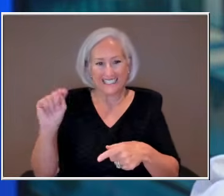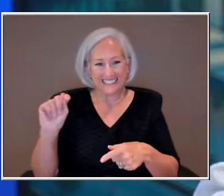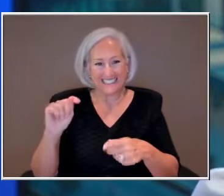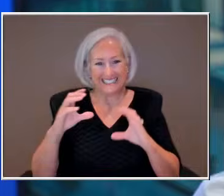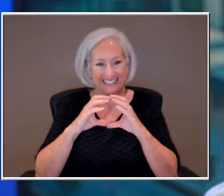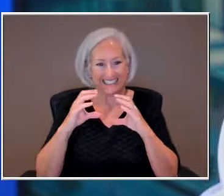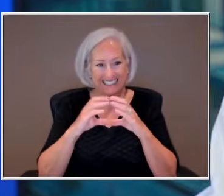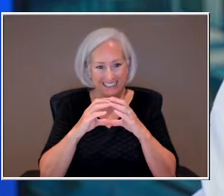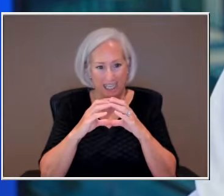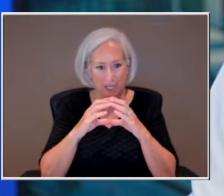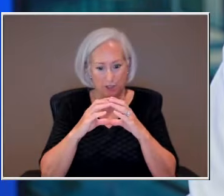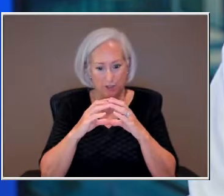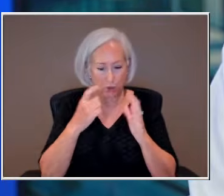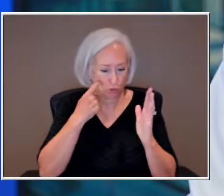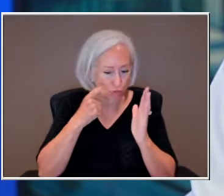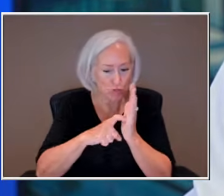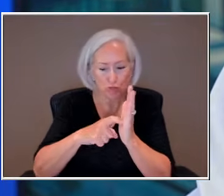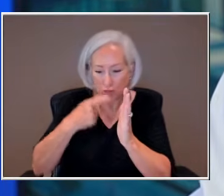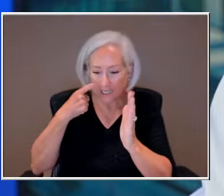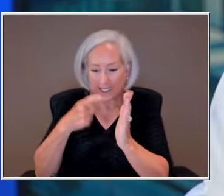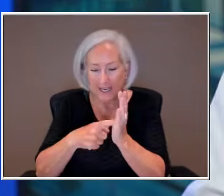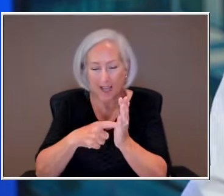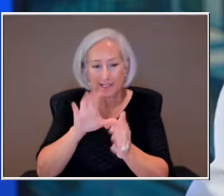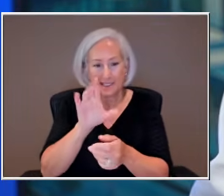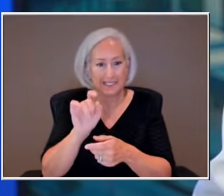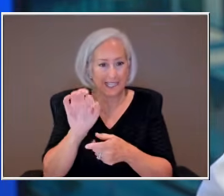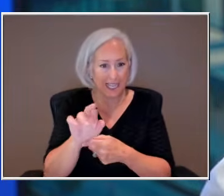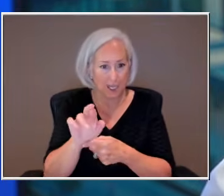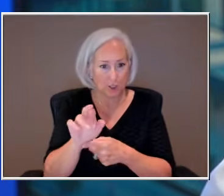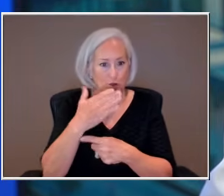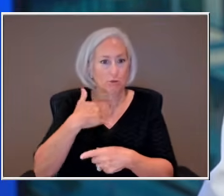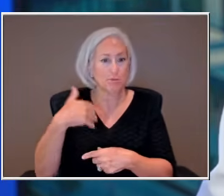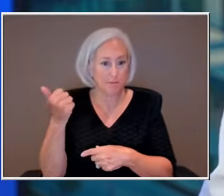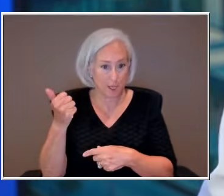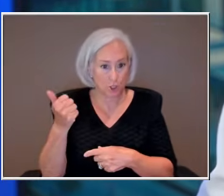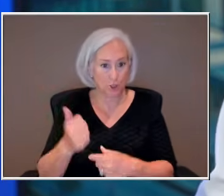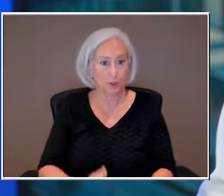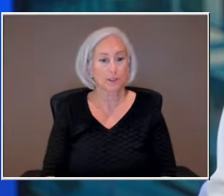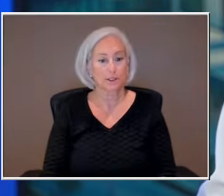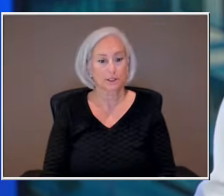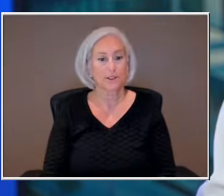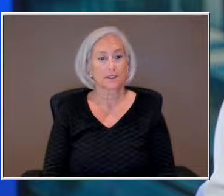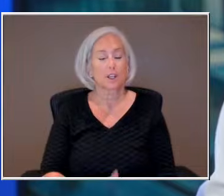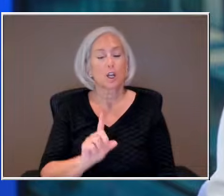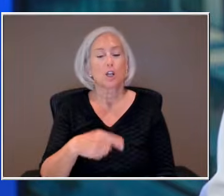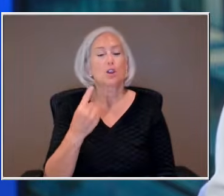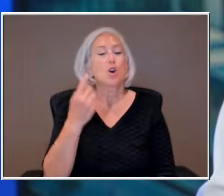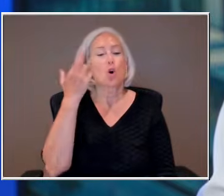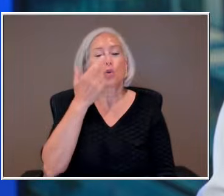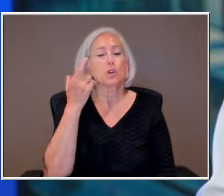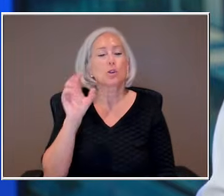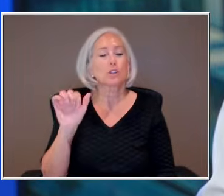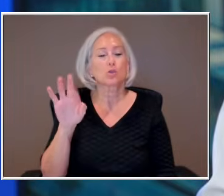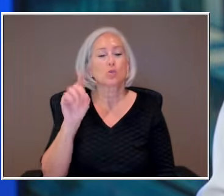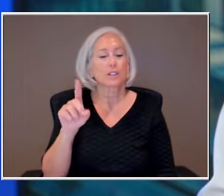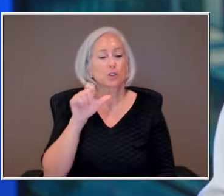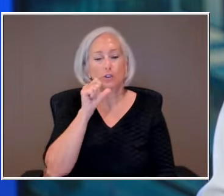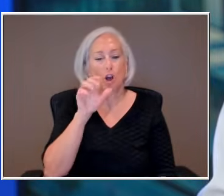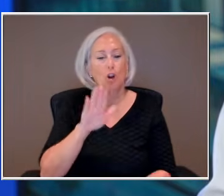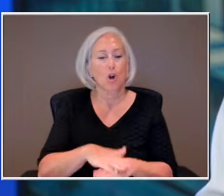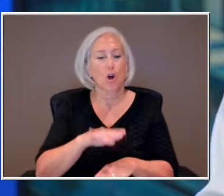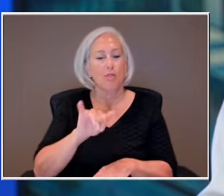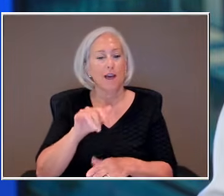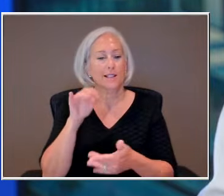that they recognize these cancer cells better. The only reason that Richard wasn't able to get on that is